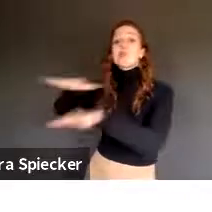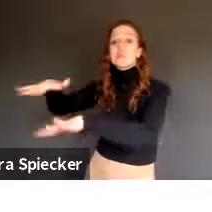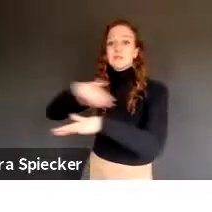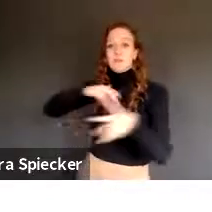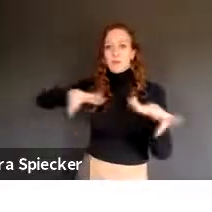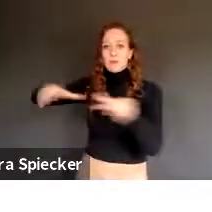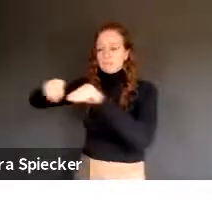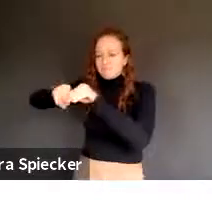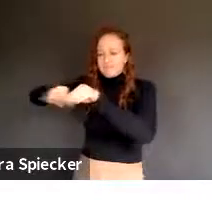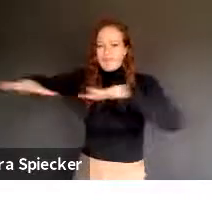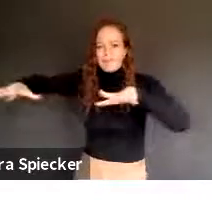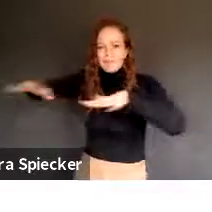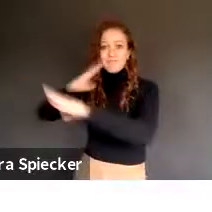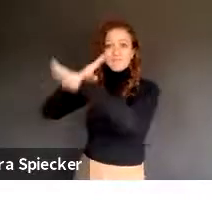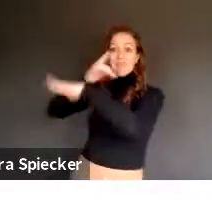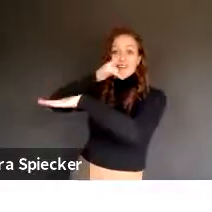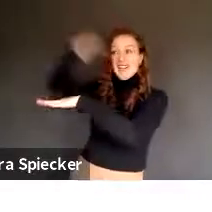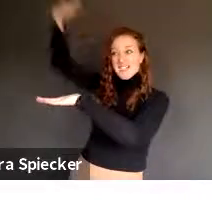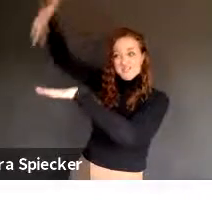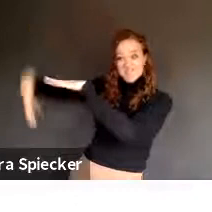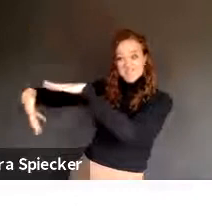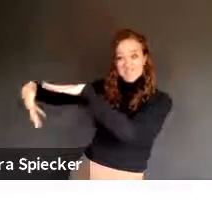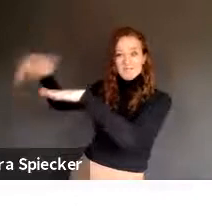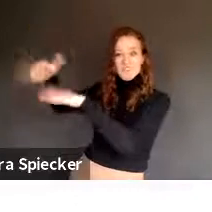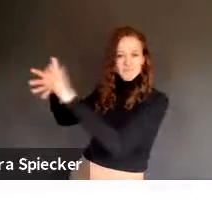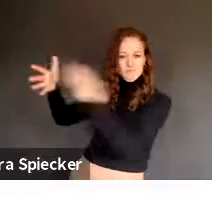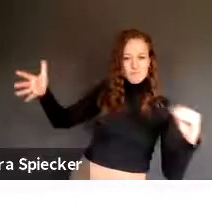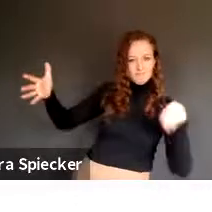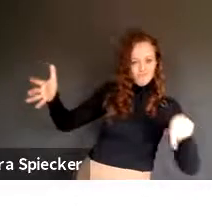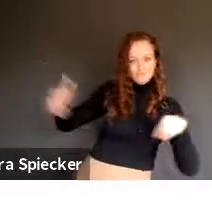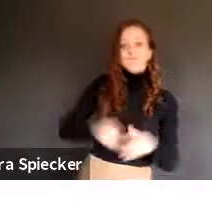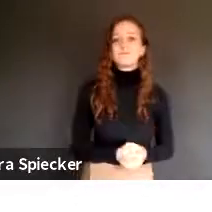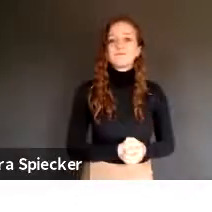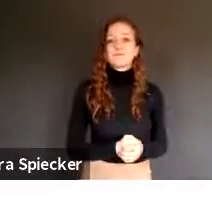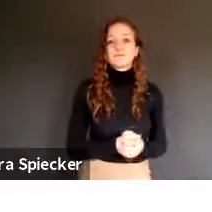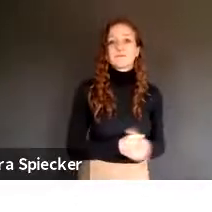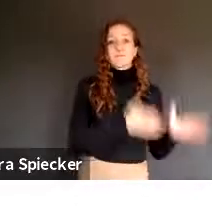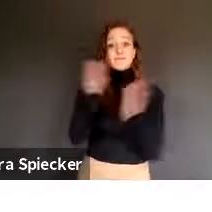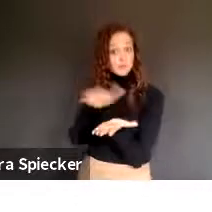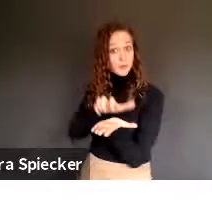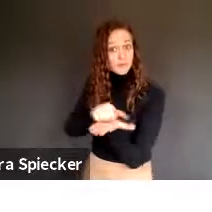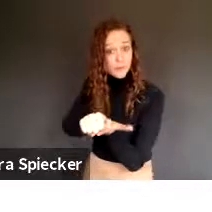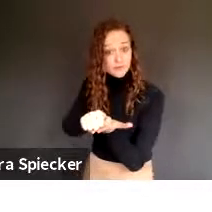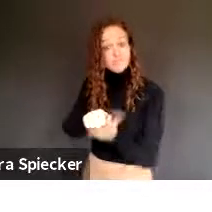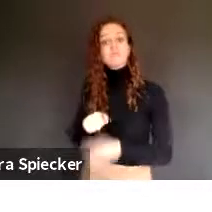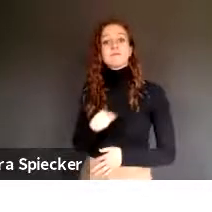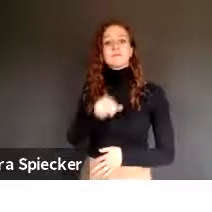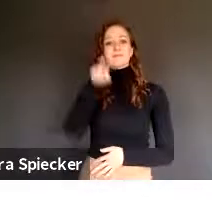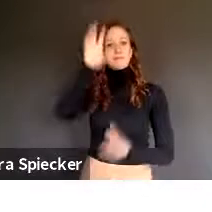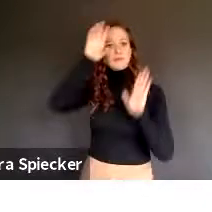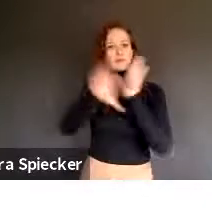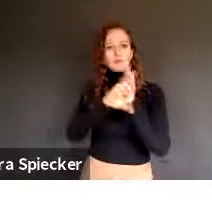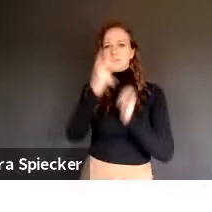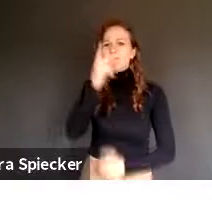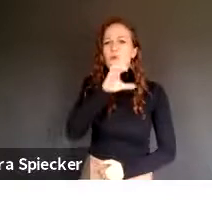So that mesh was meant to imitate the shading that's caused naturally by those dense phytoplankton blooms in the water. And